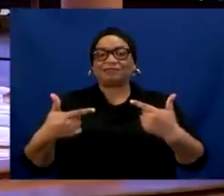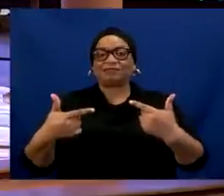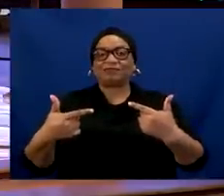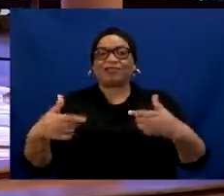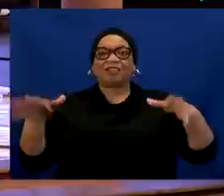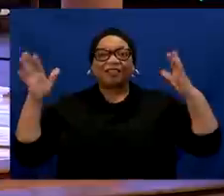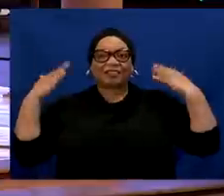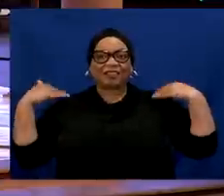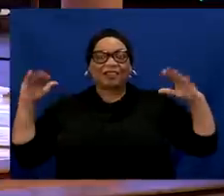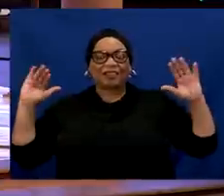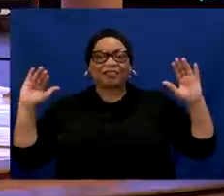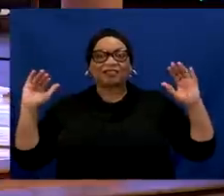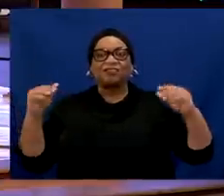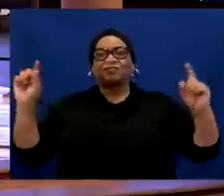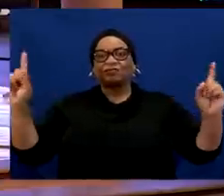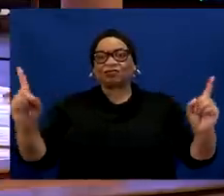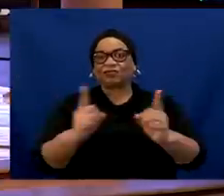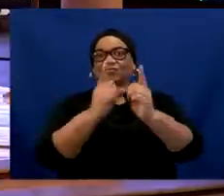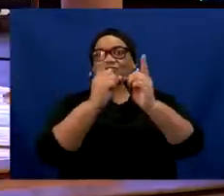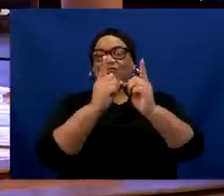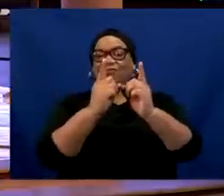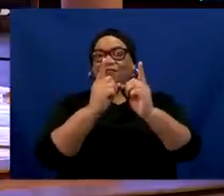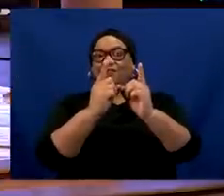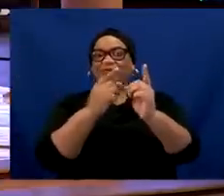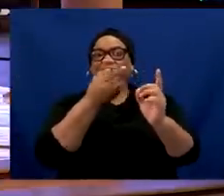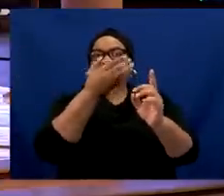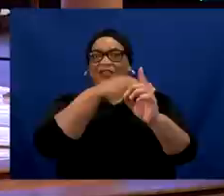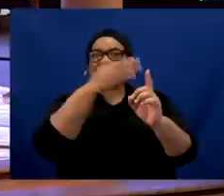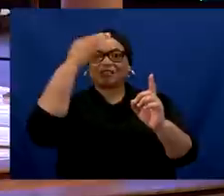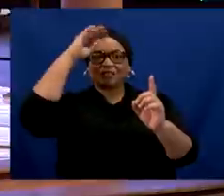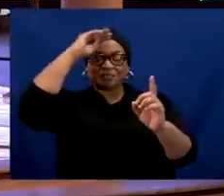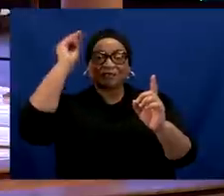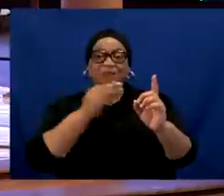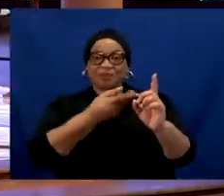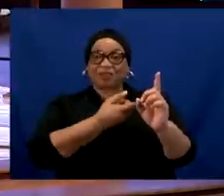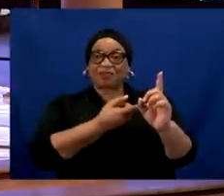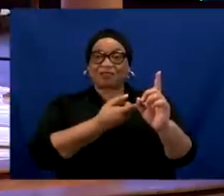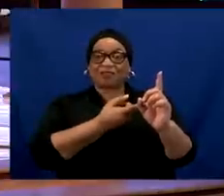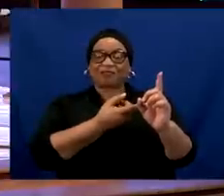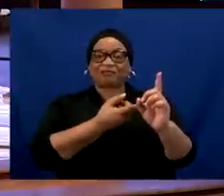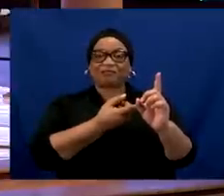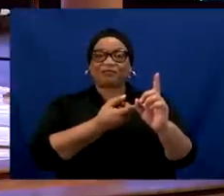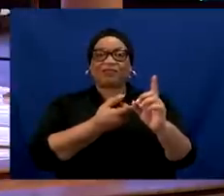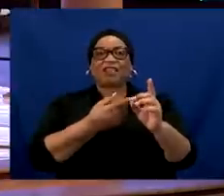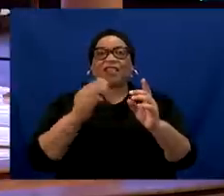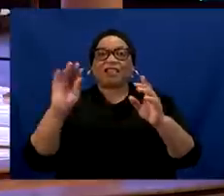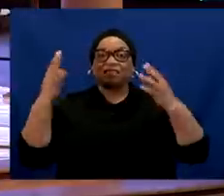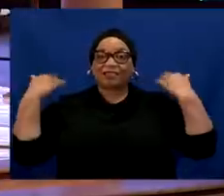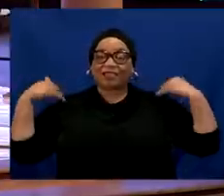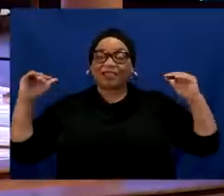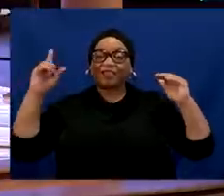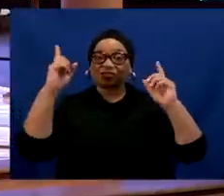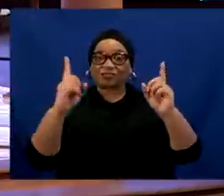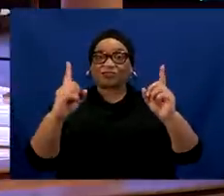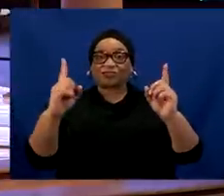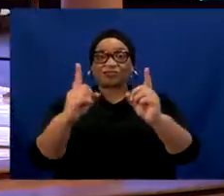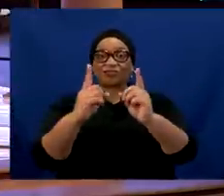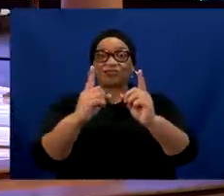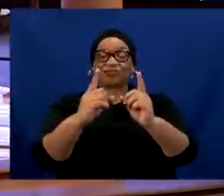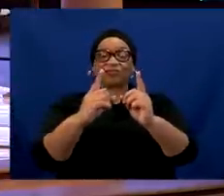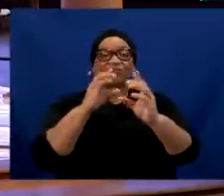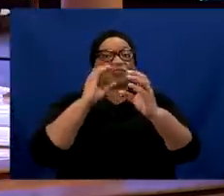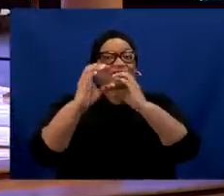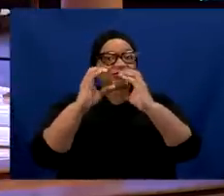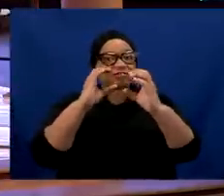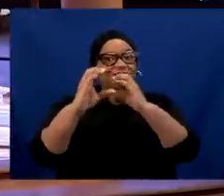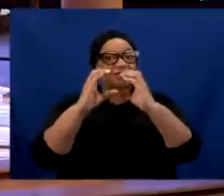what we've read from verse 26 to verse 38. And he begins a conversation with her. She does not